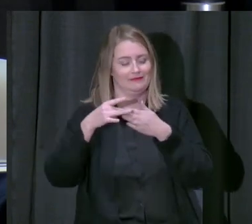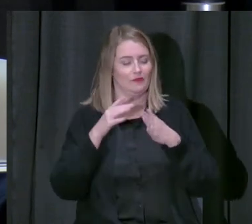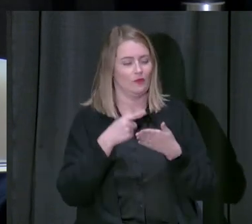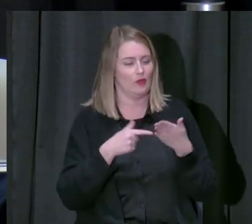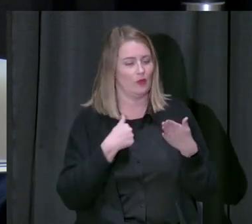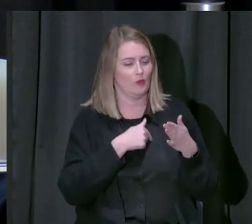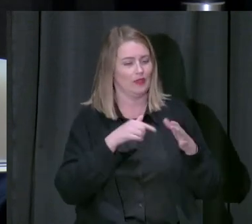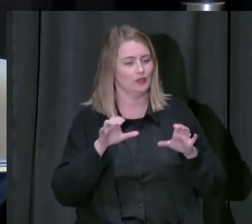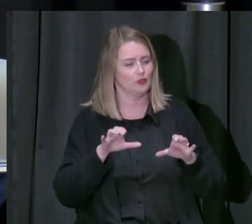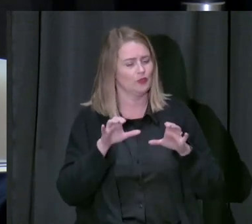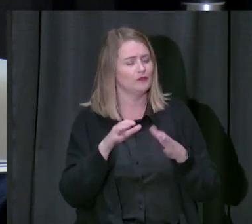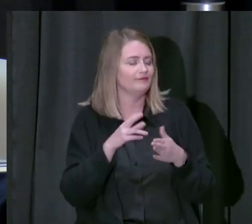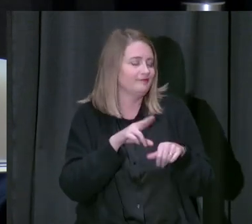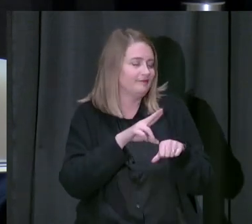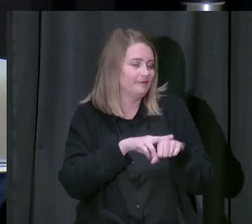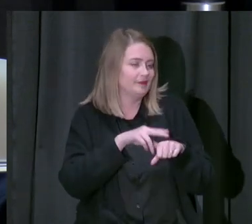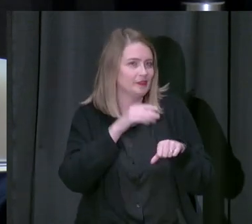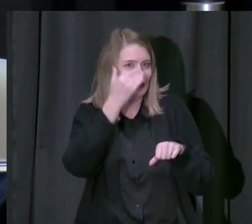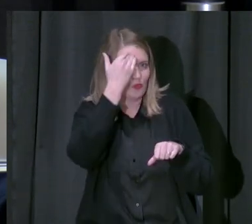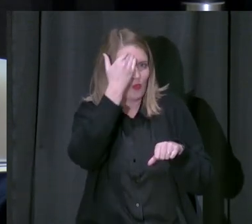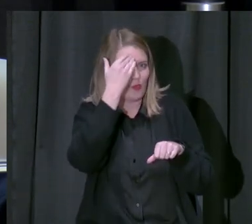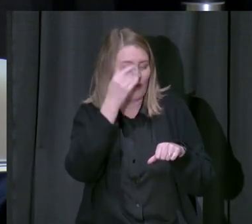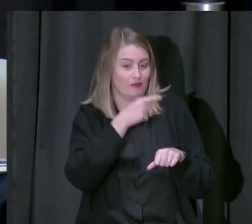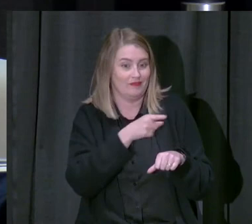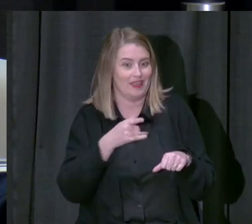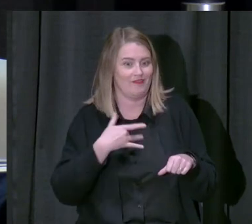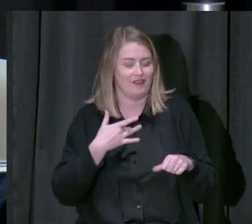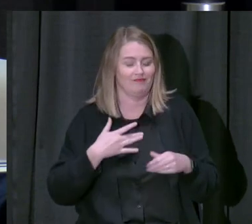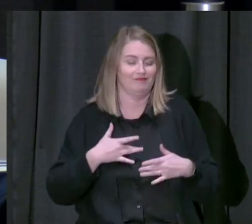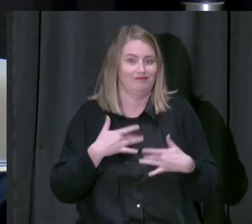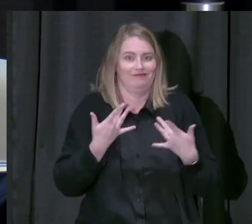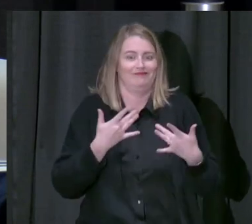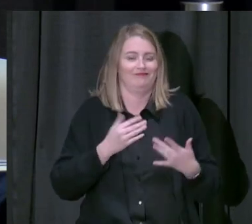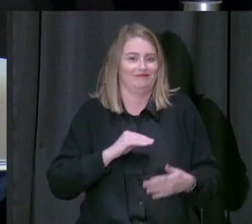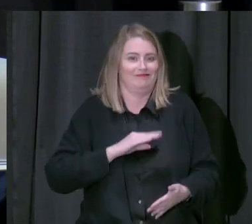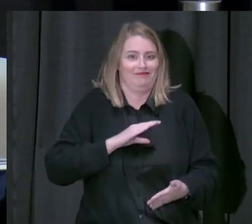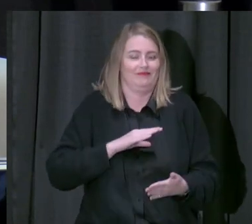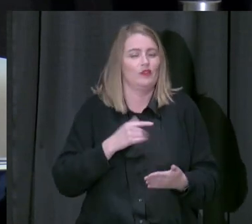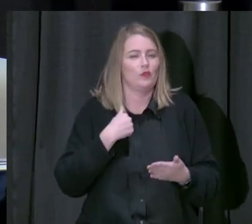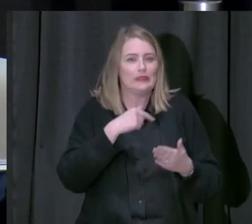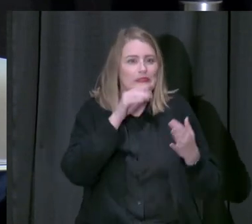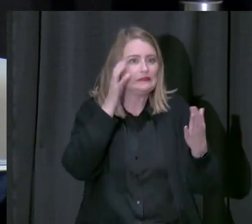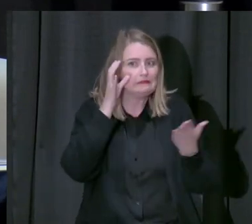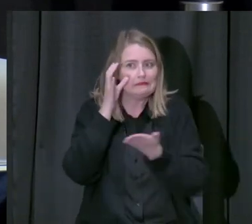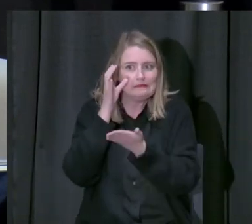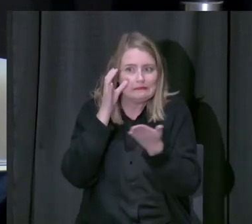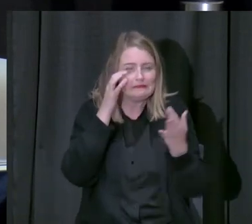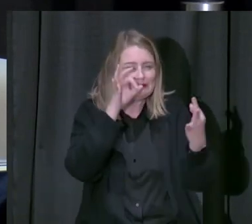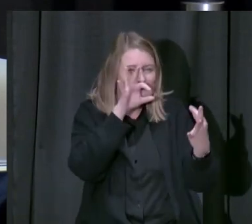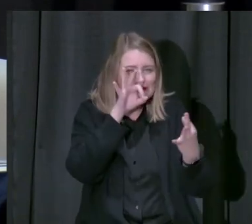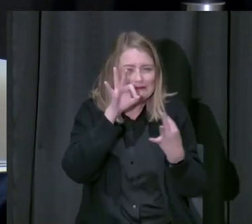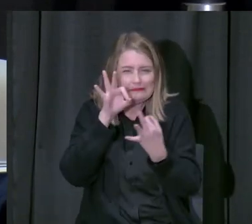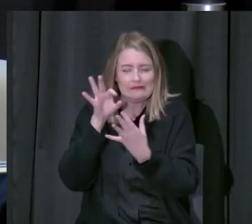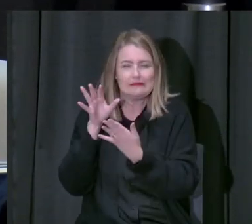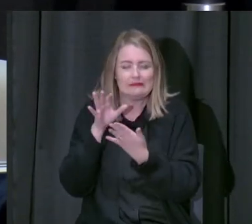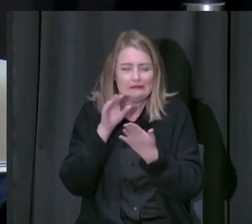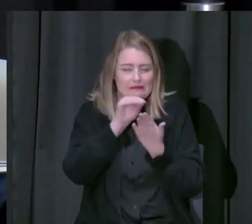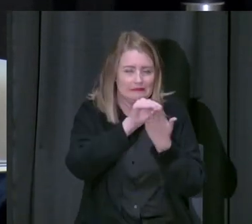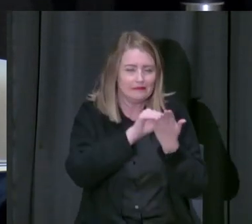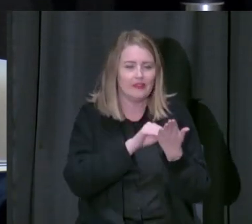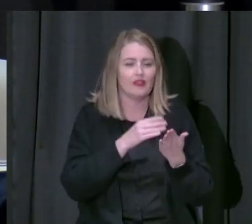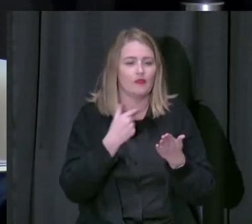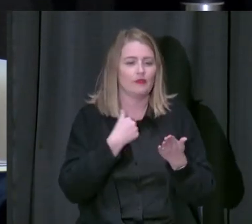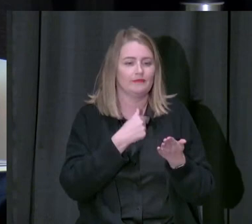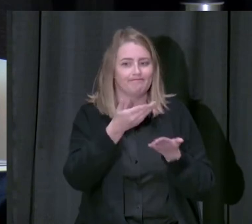course, in order to know what will delight our customers, we need to get lots of input and feedback, and we need to interact